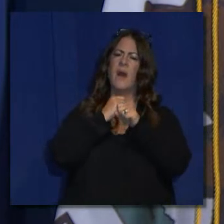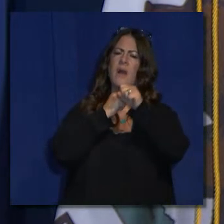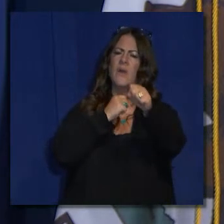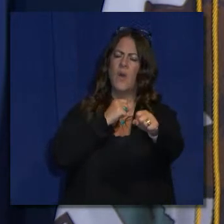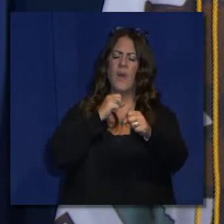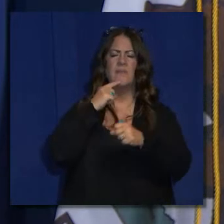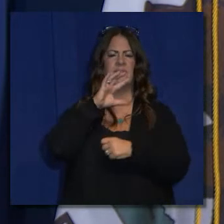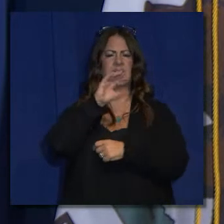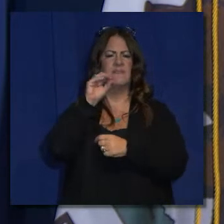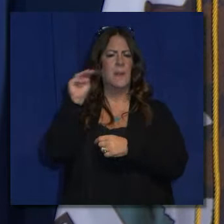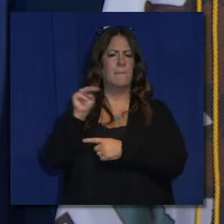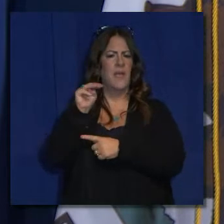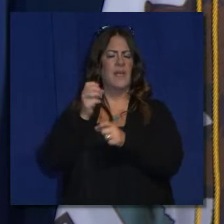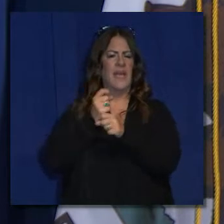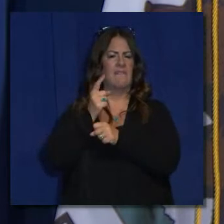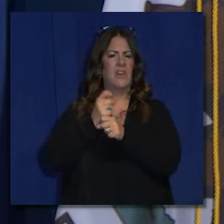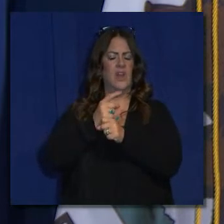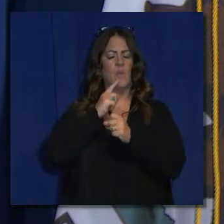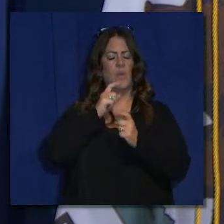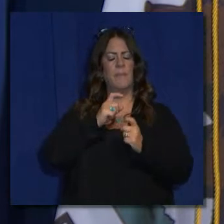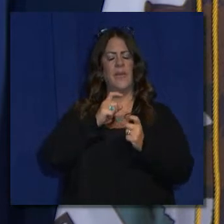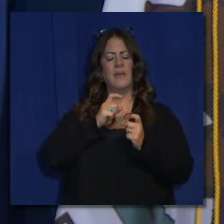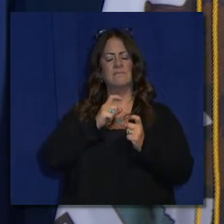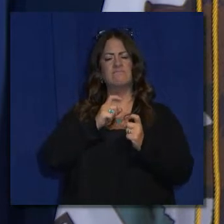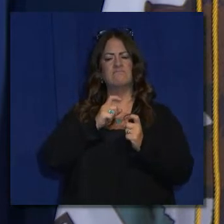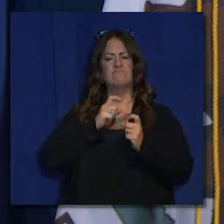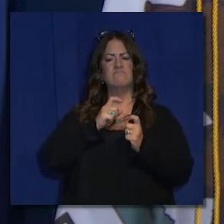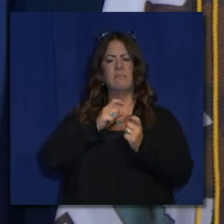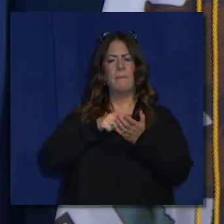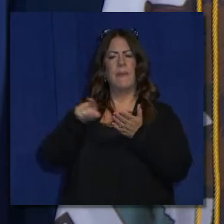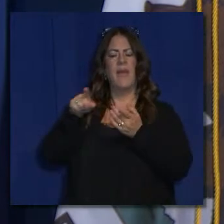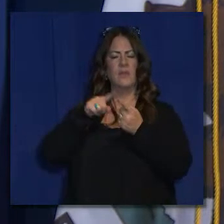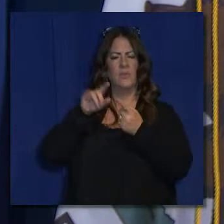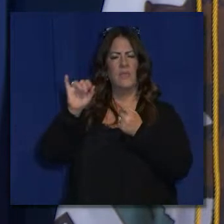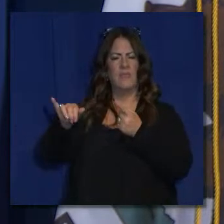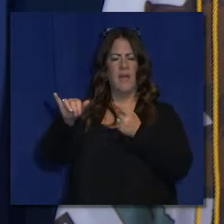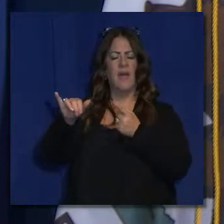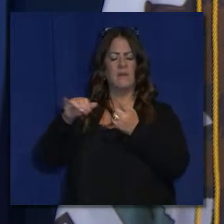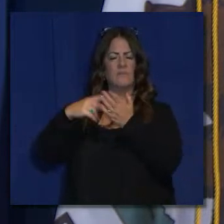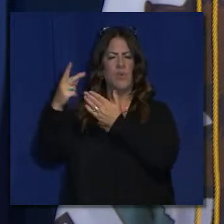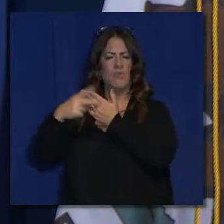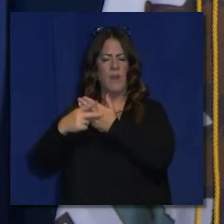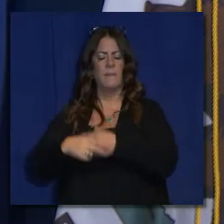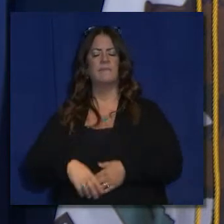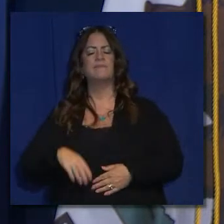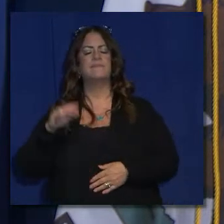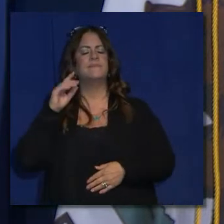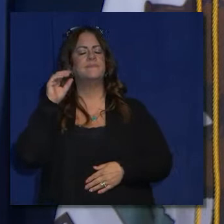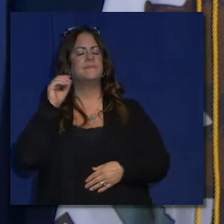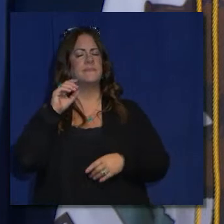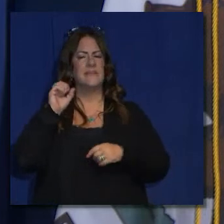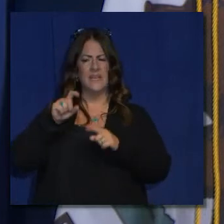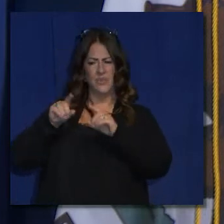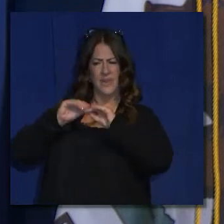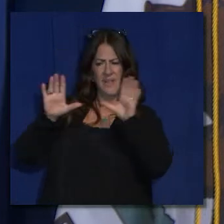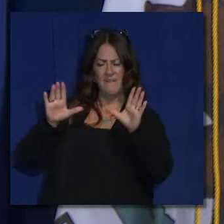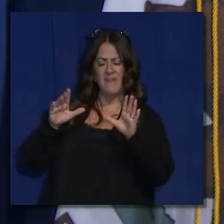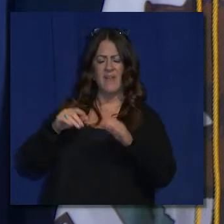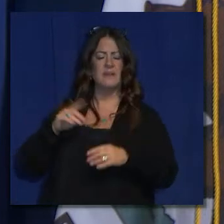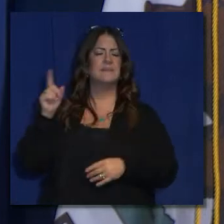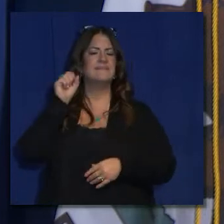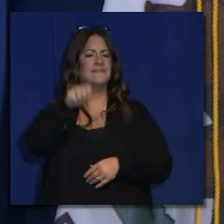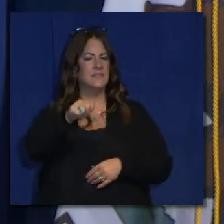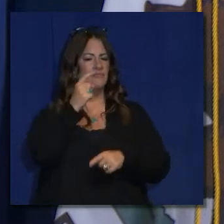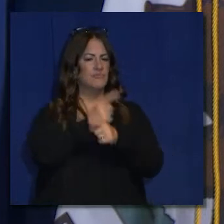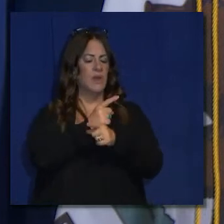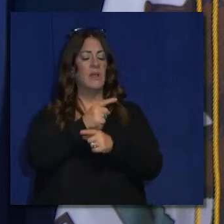50 million a year. Can you correct me if I'm wrong? Or So care court, and just want to be clear that this is just the